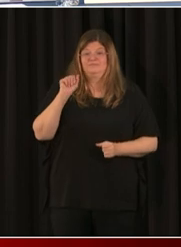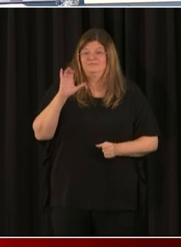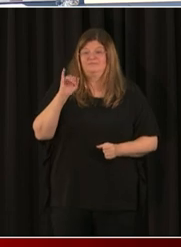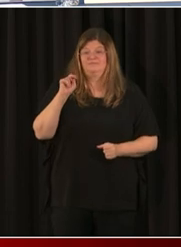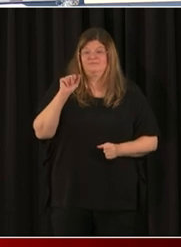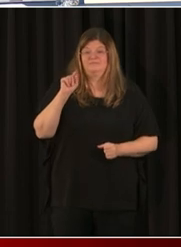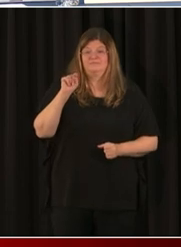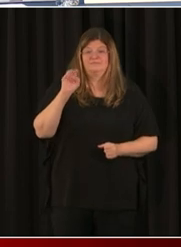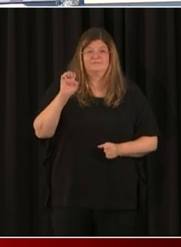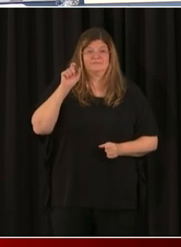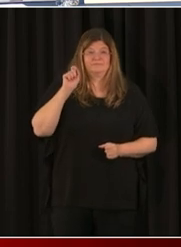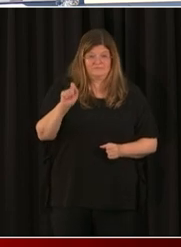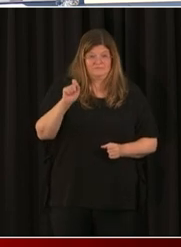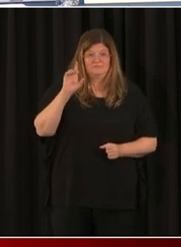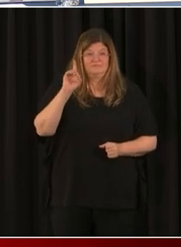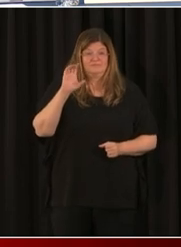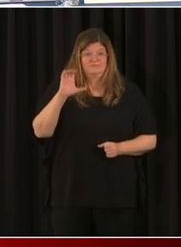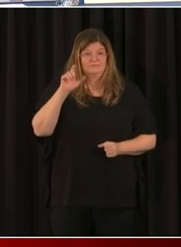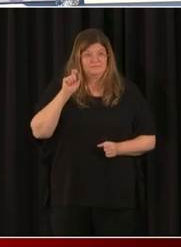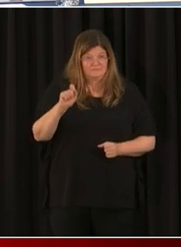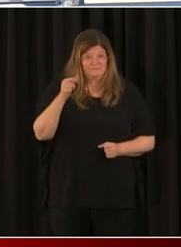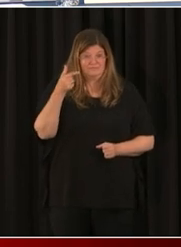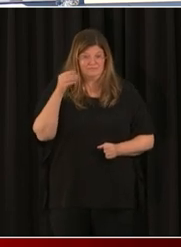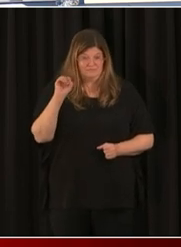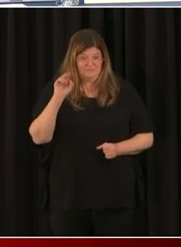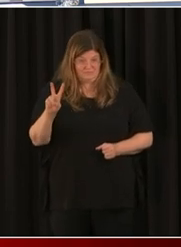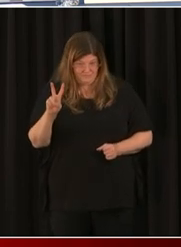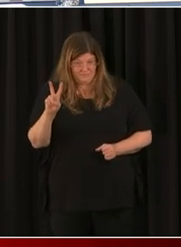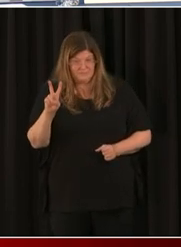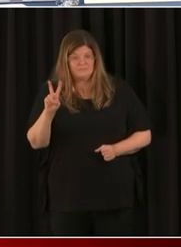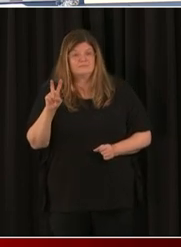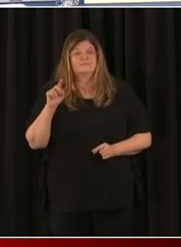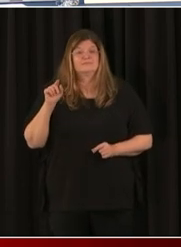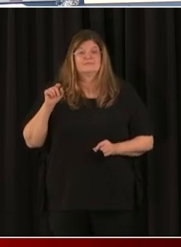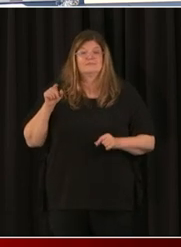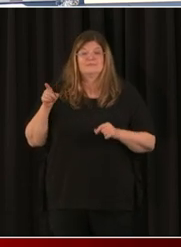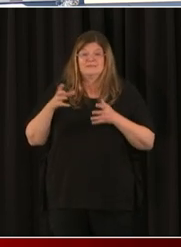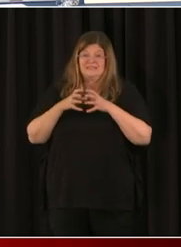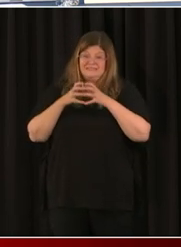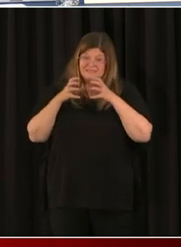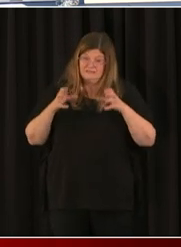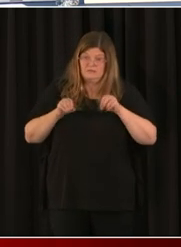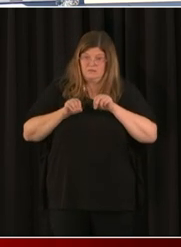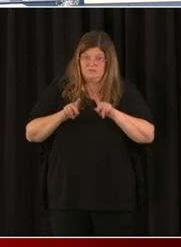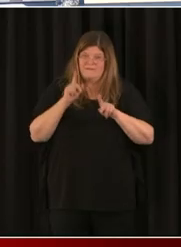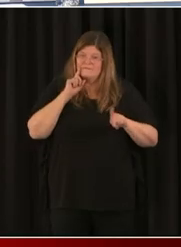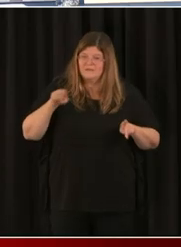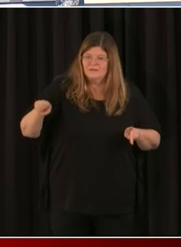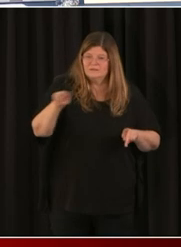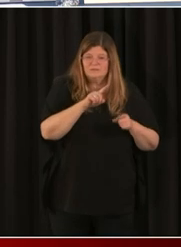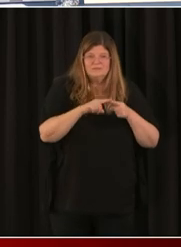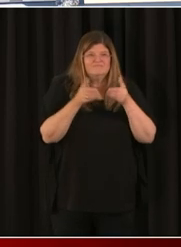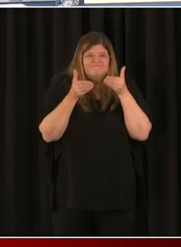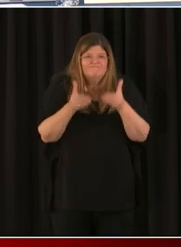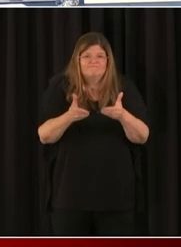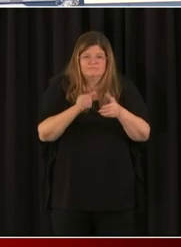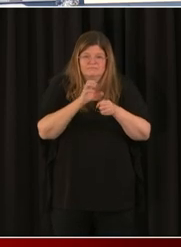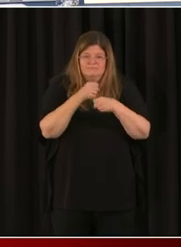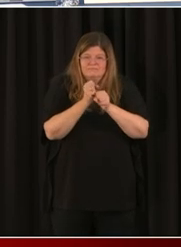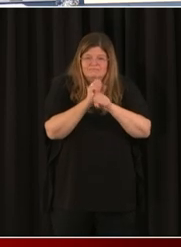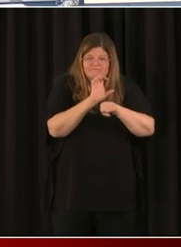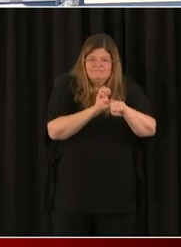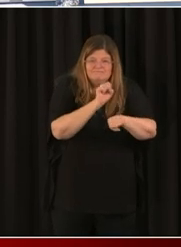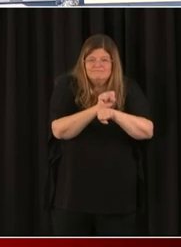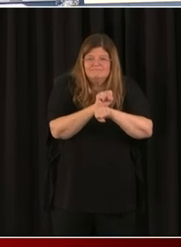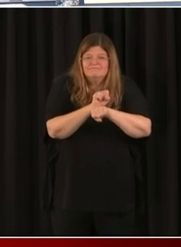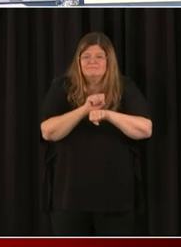Vaccinate.dc.gov, where about 36% of appointments. So there's lots of opportunity for healthcare workers in phase 1A. So all